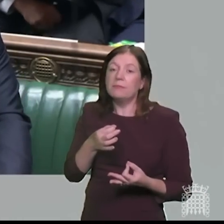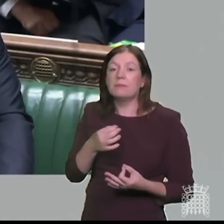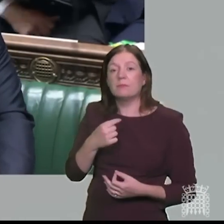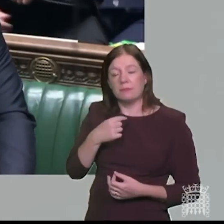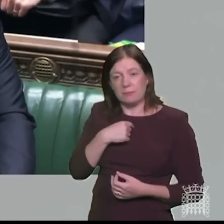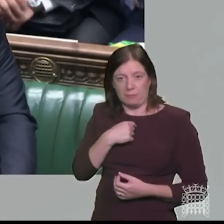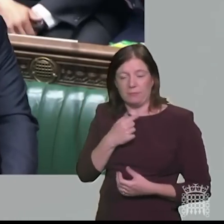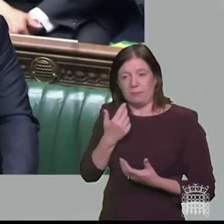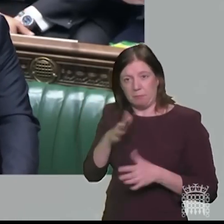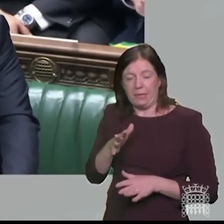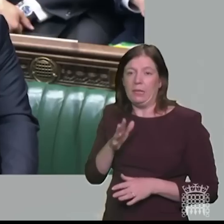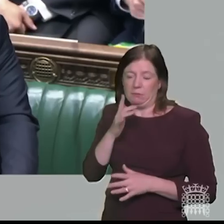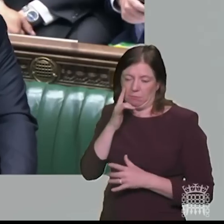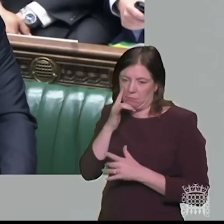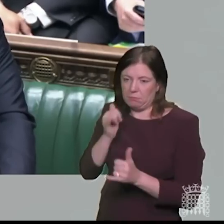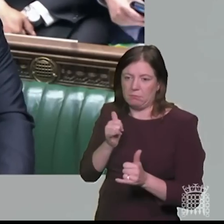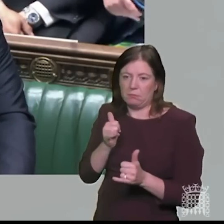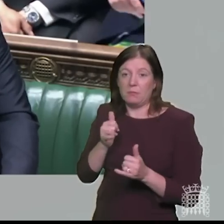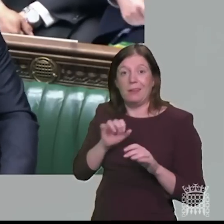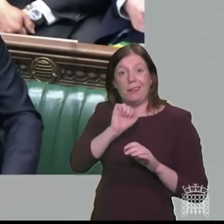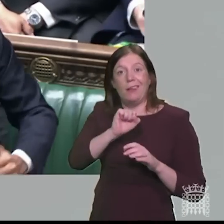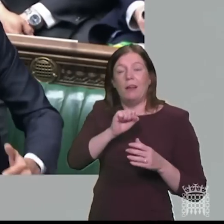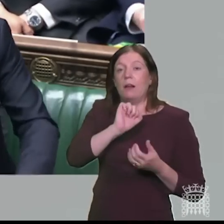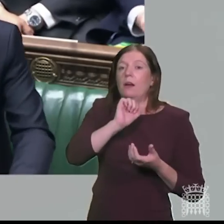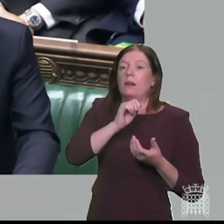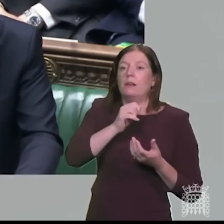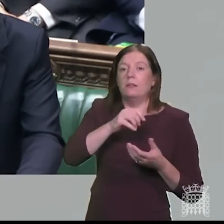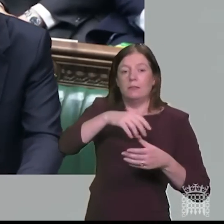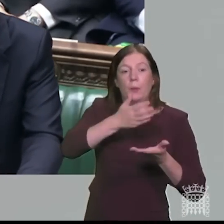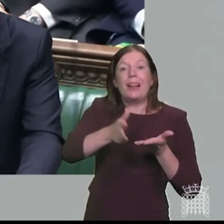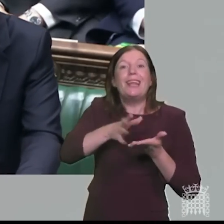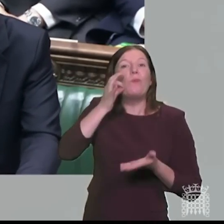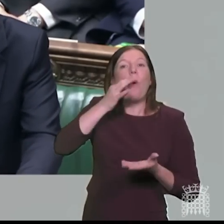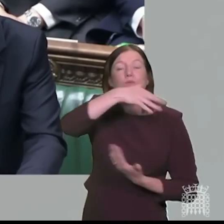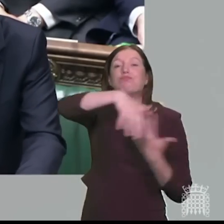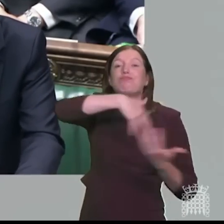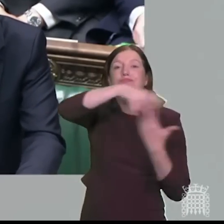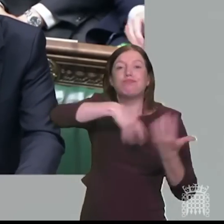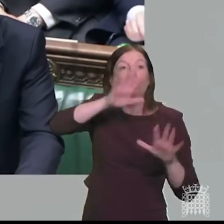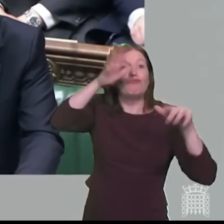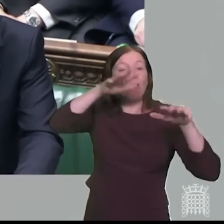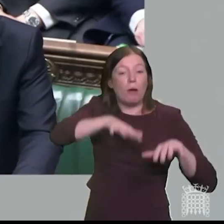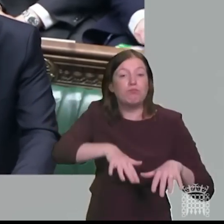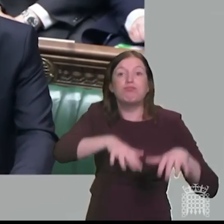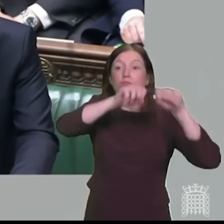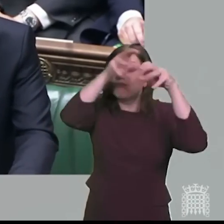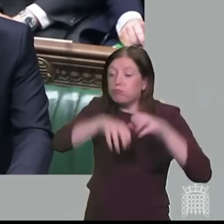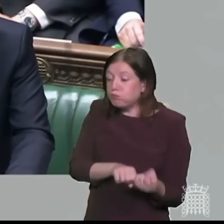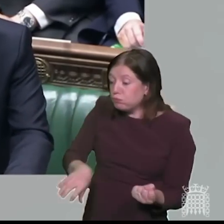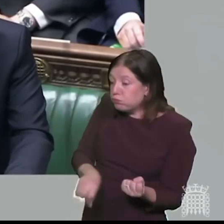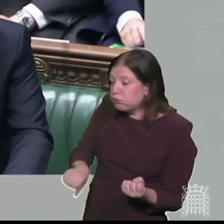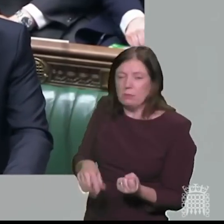committing to monitor 100% of storm overflows, an investment programme of £56 billion to upgrade infrastructure,